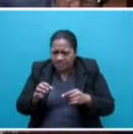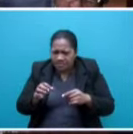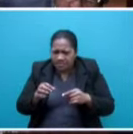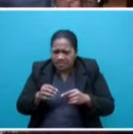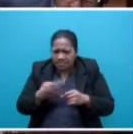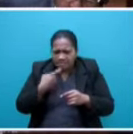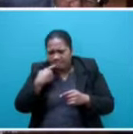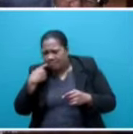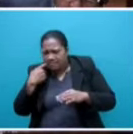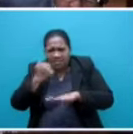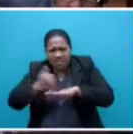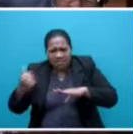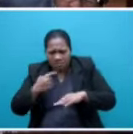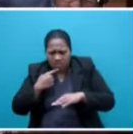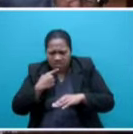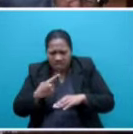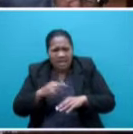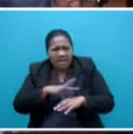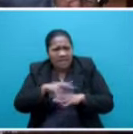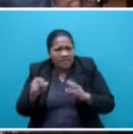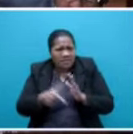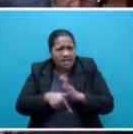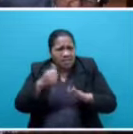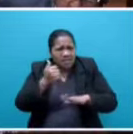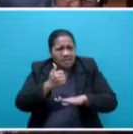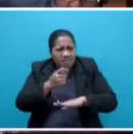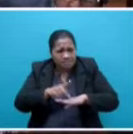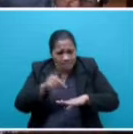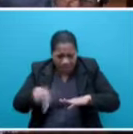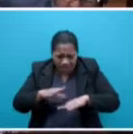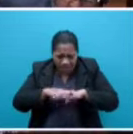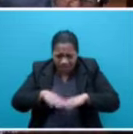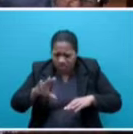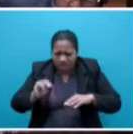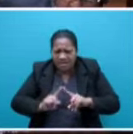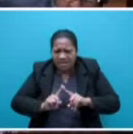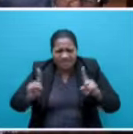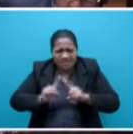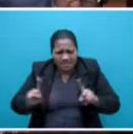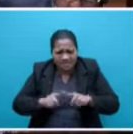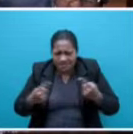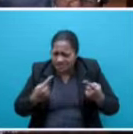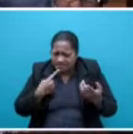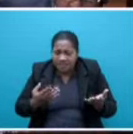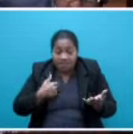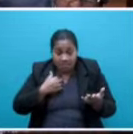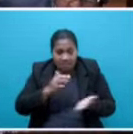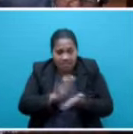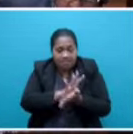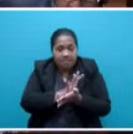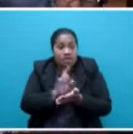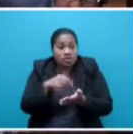have a bill every time Parliament sat. It's not true. And I'm quite happy tomorrow, Mr. Speaker, and I have presented these figures